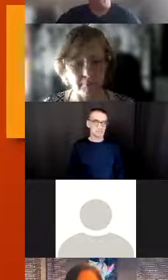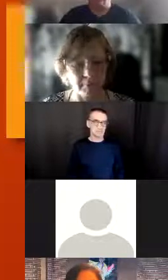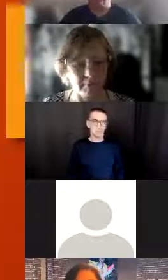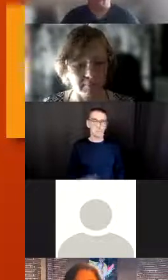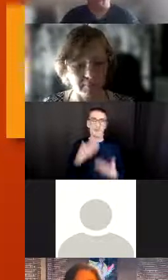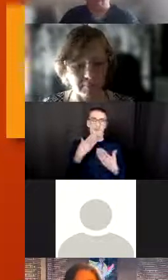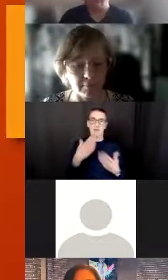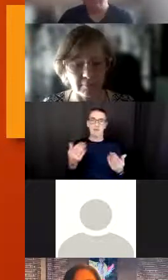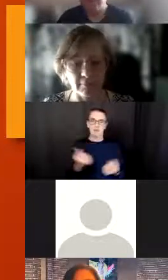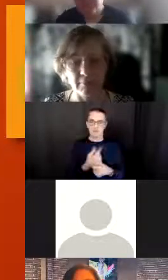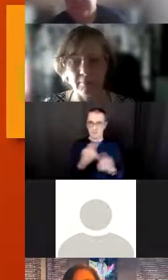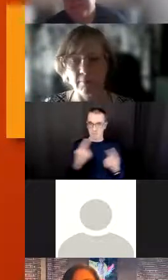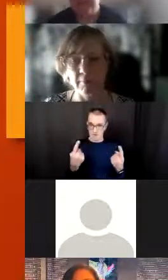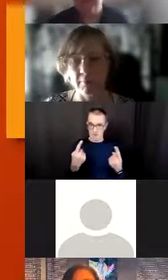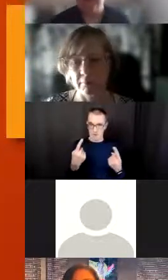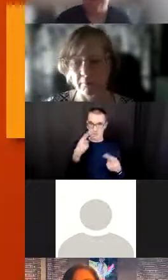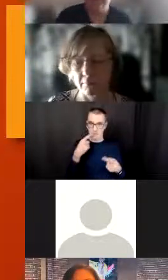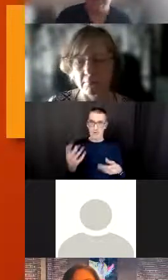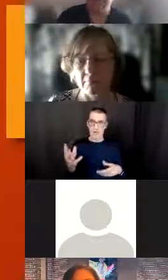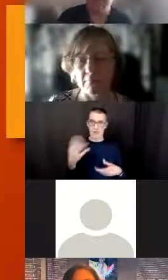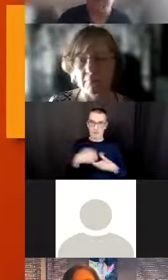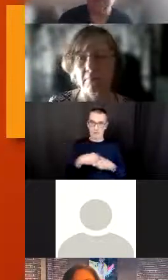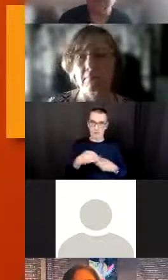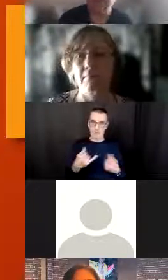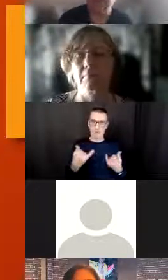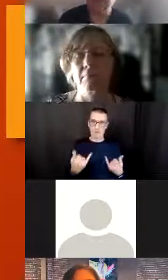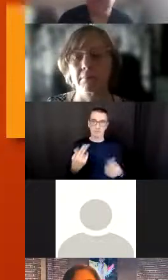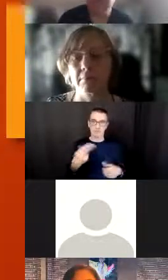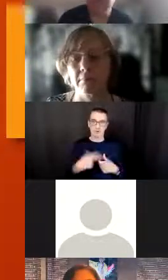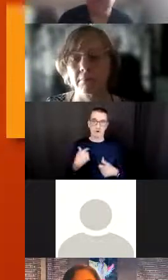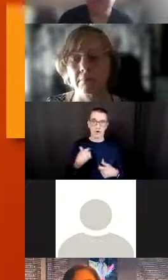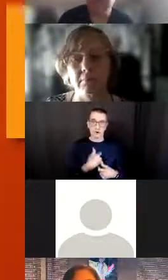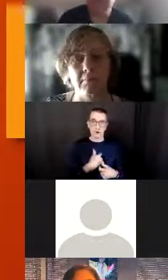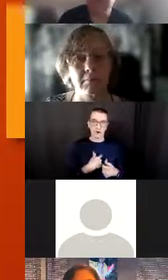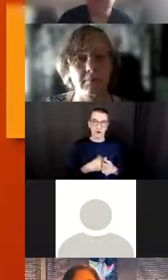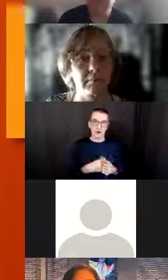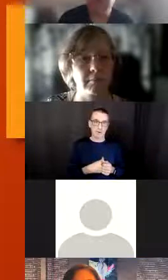Thank you, everyone, for participating and joining our